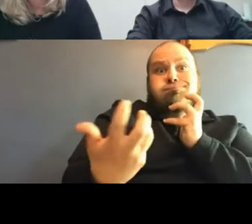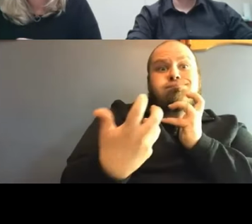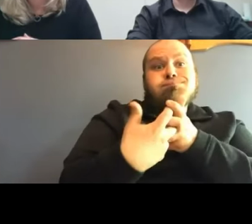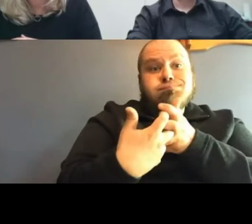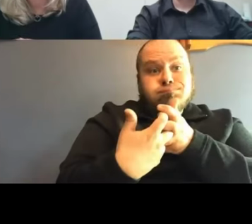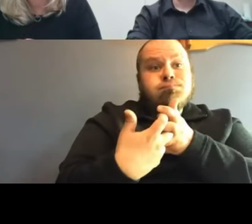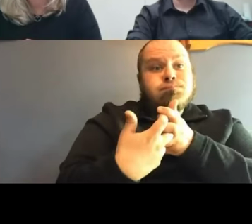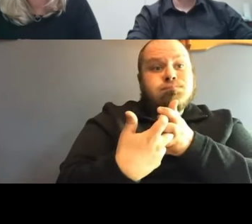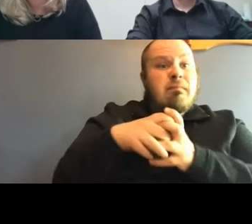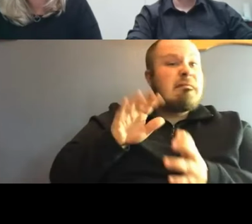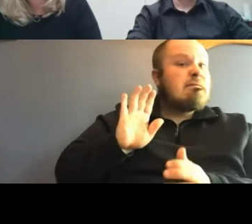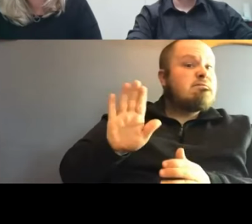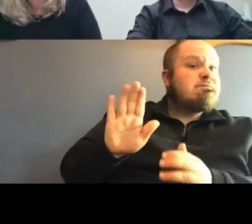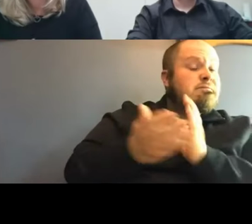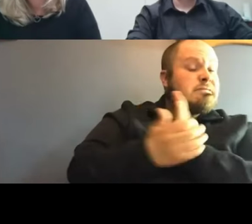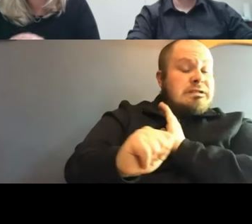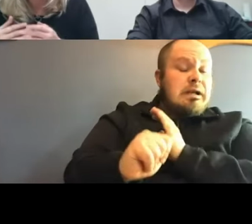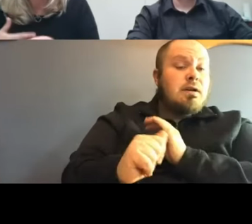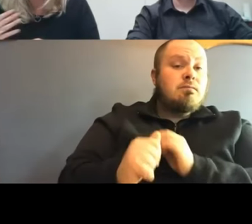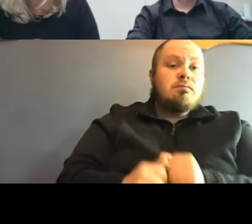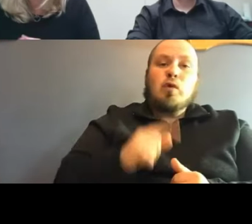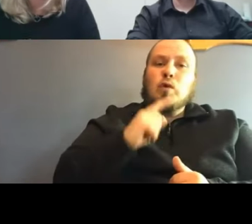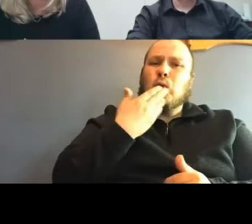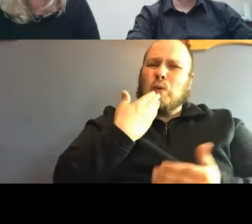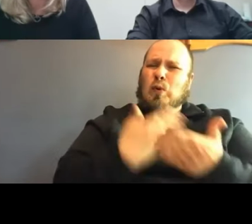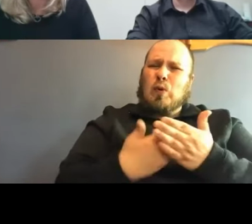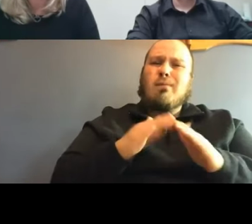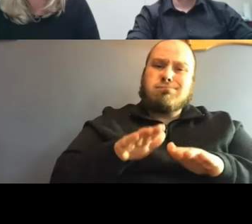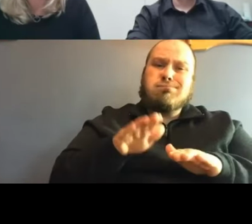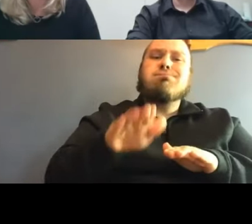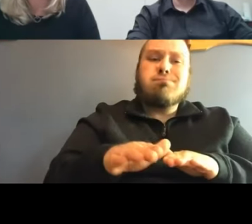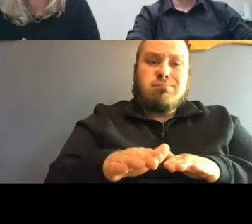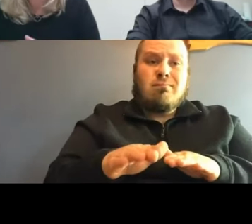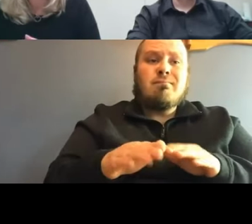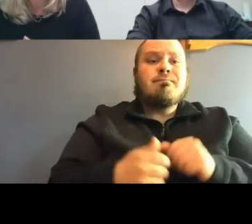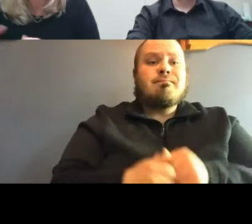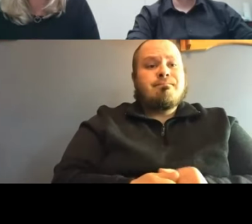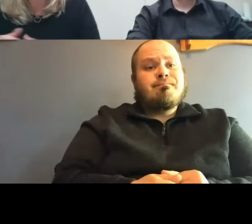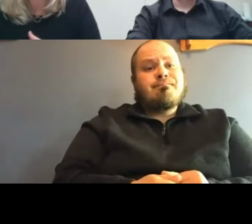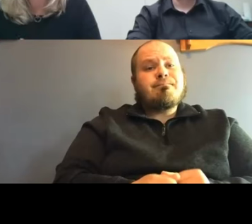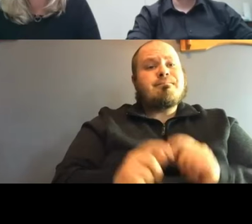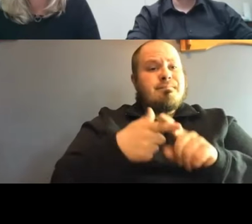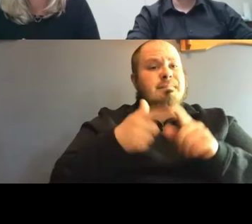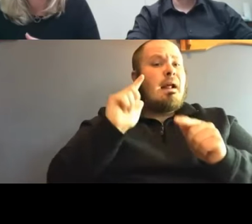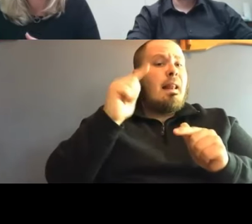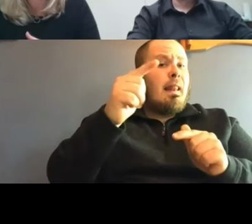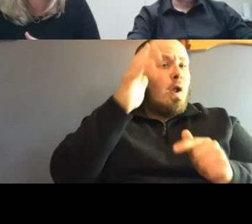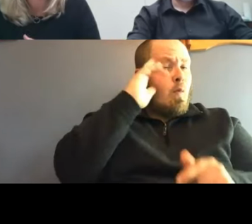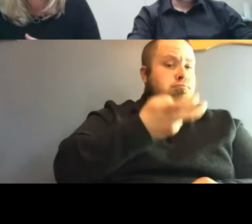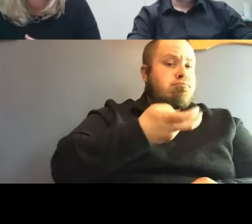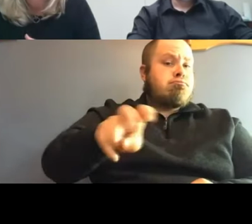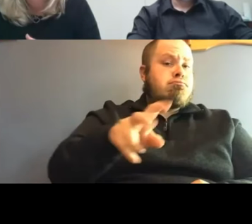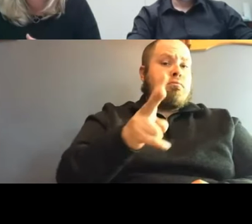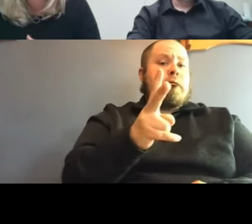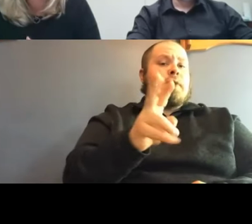It's a really good first step. At the end of it, it refers to vocational rehab, which I'll talk about